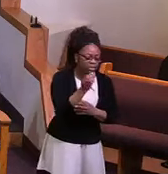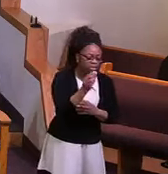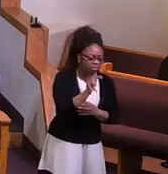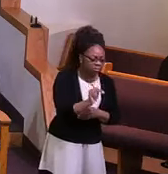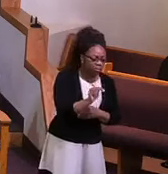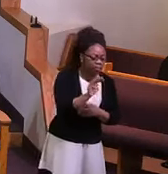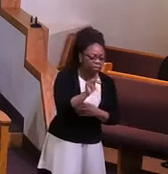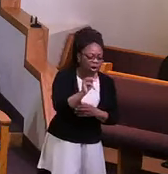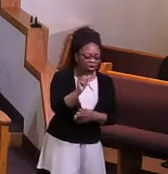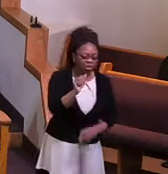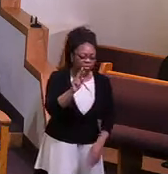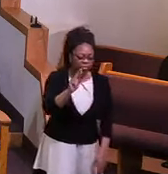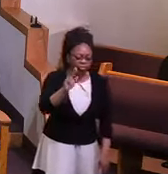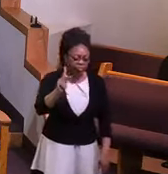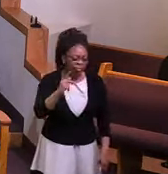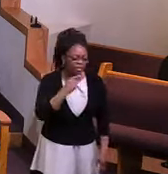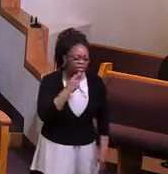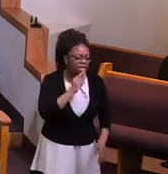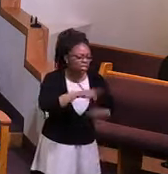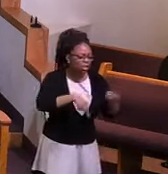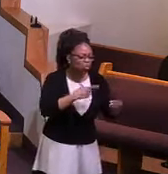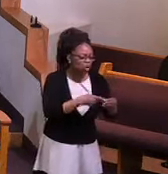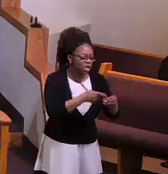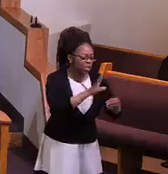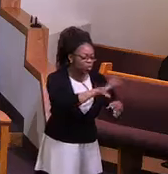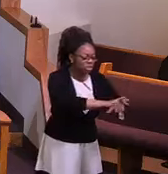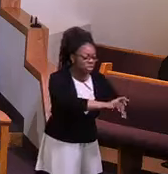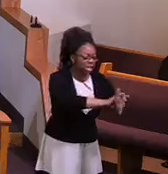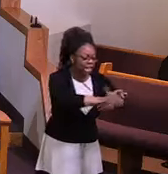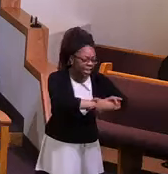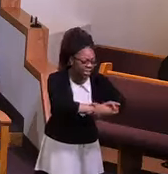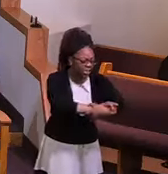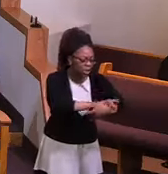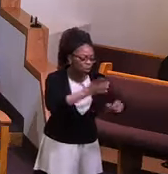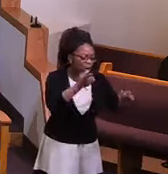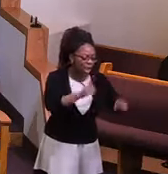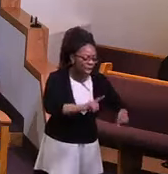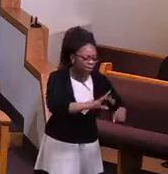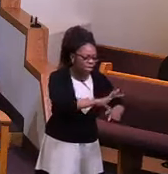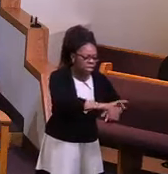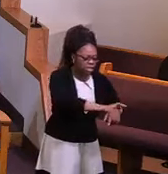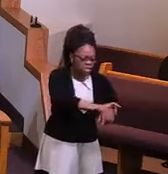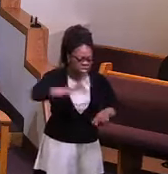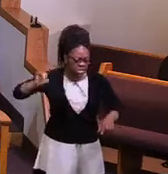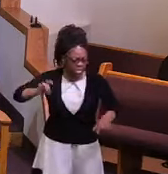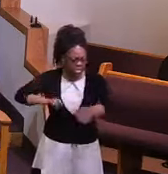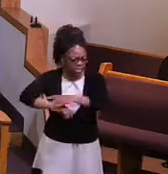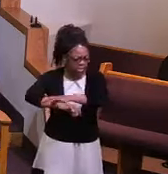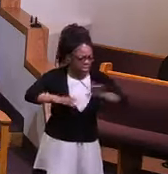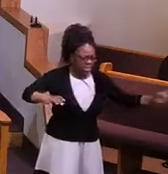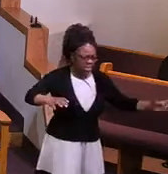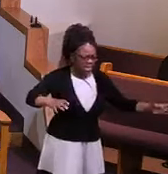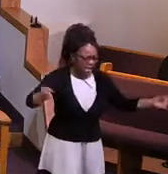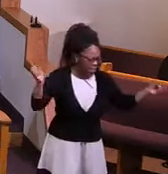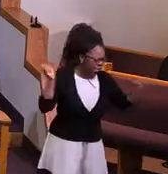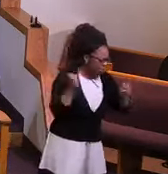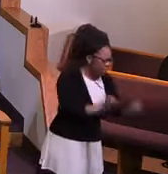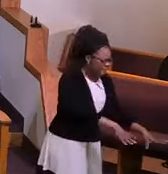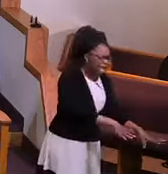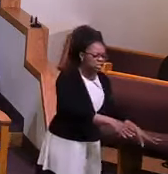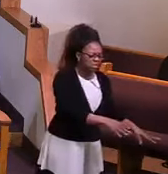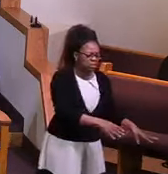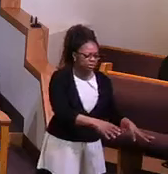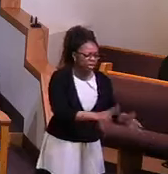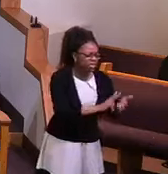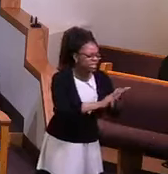into chains and shackles, he would snap the chains from his wrist and smash the shackles. This verse indicates that